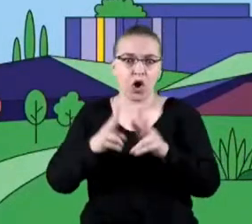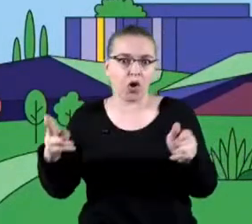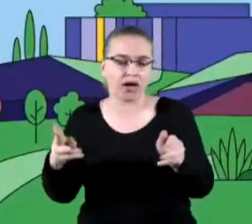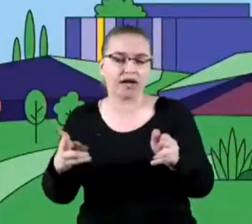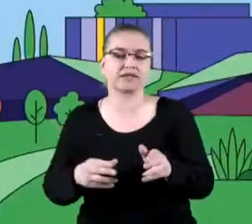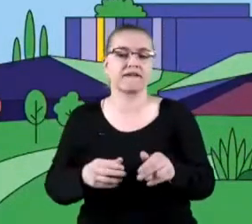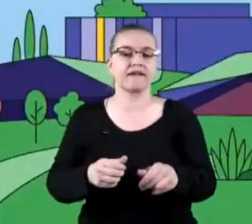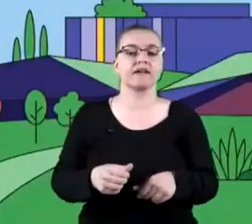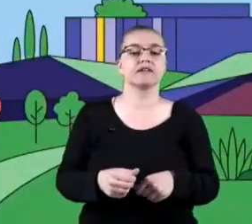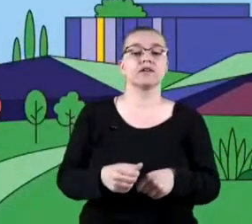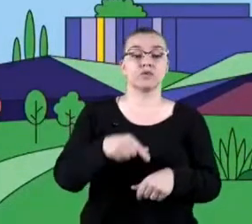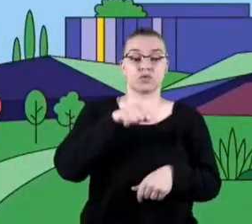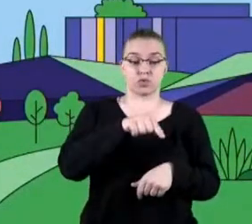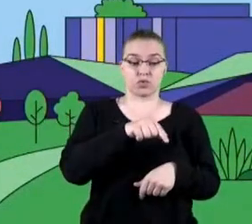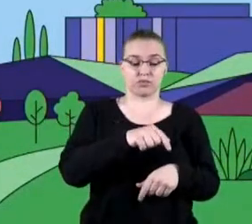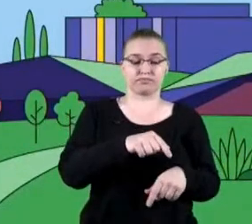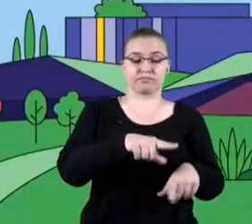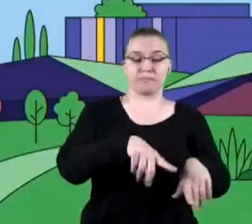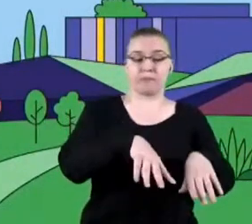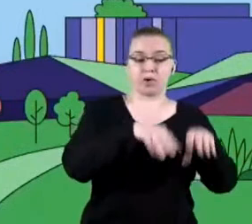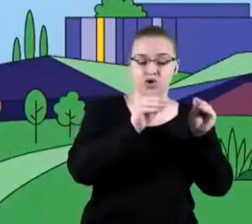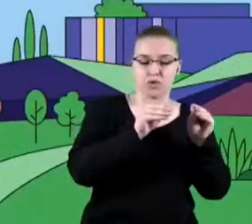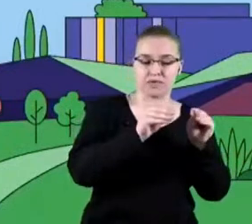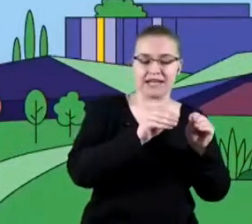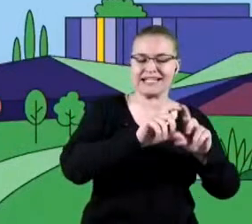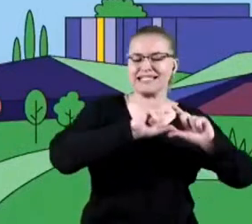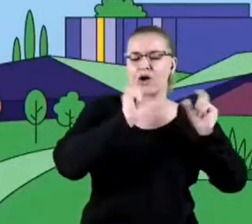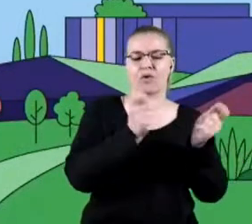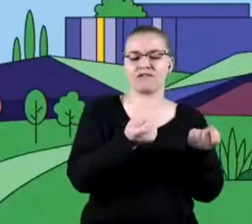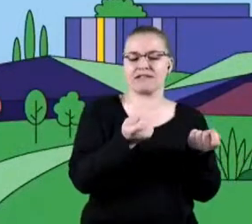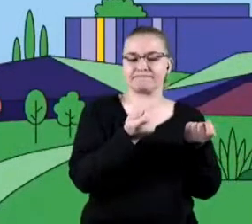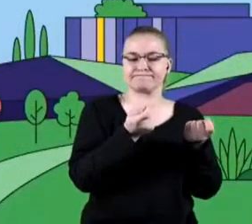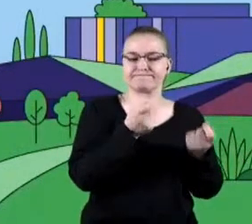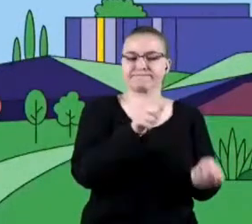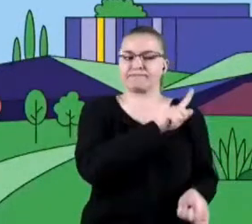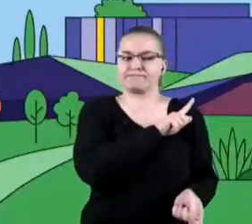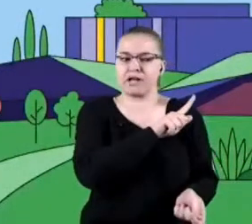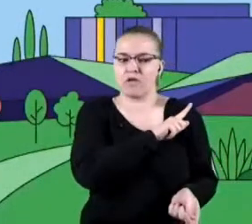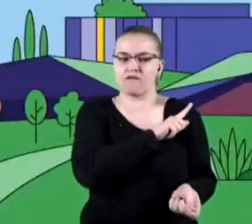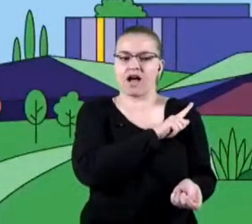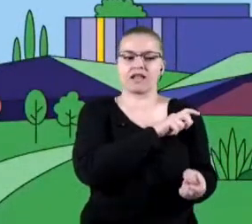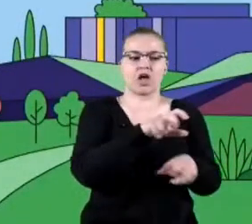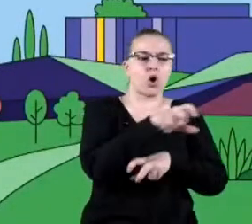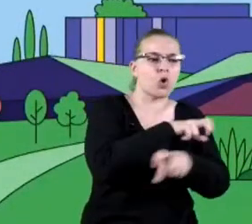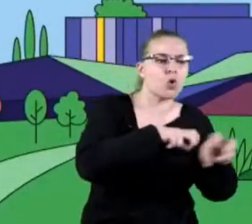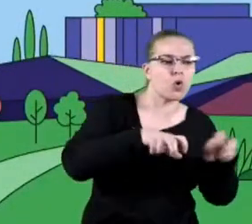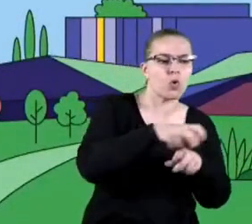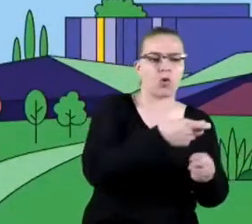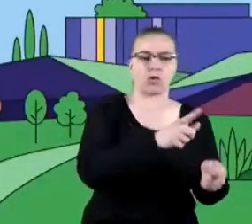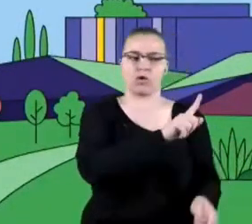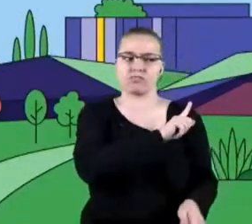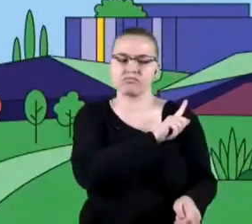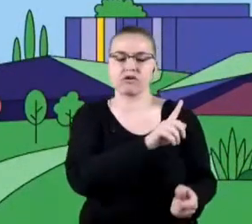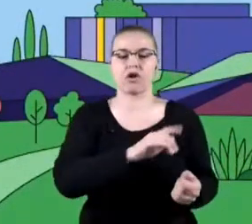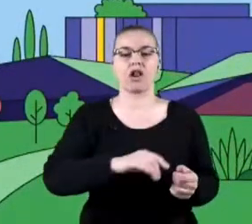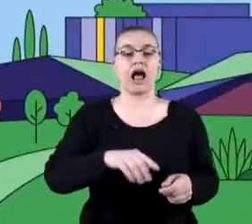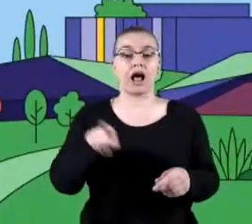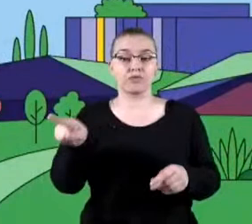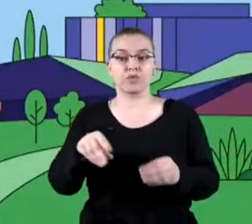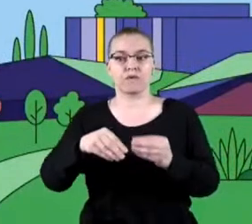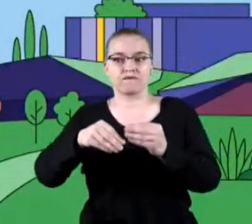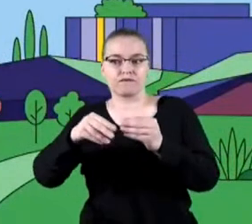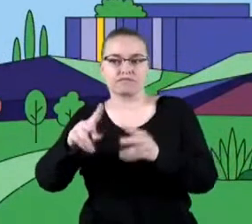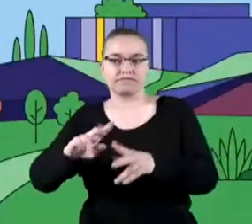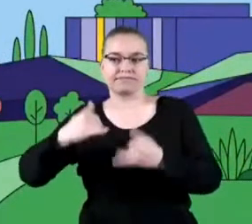control order, and then we move to phase 2, 3, and 4, where more activities can be opened, and at the same